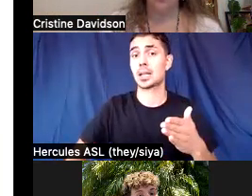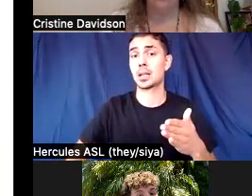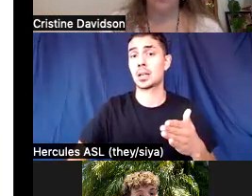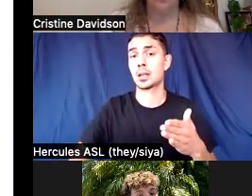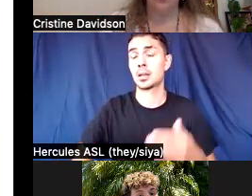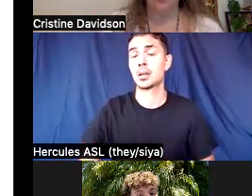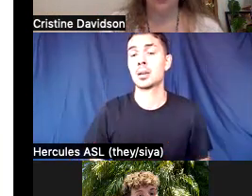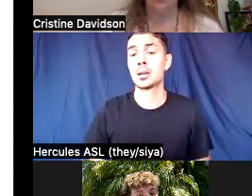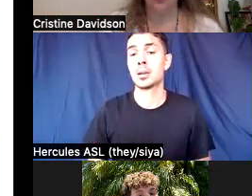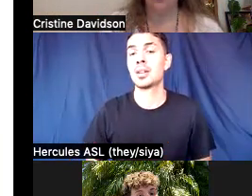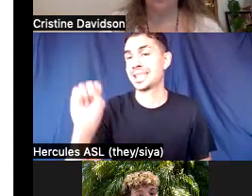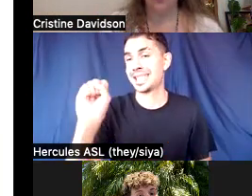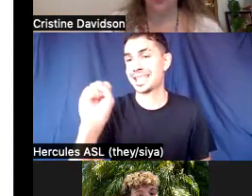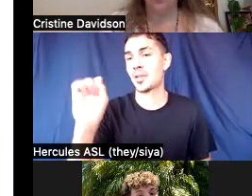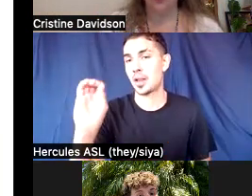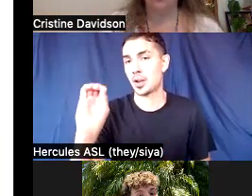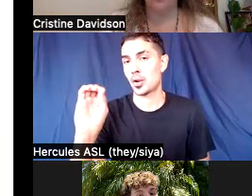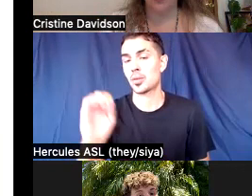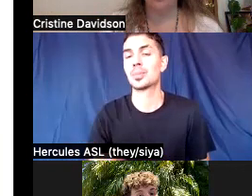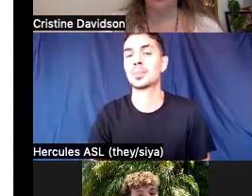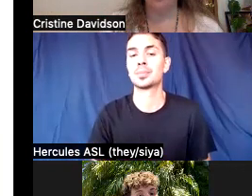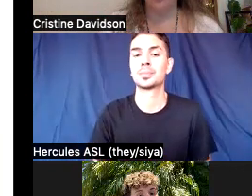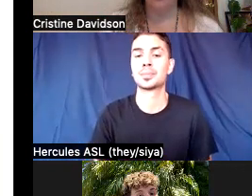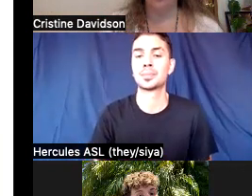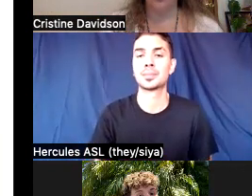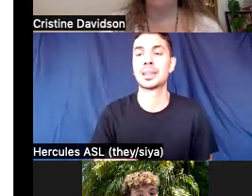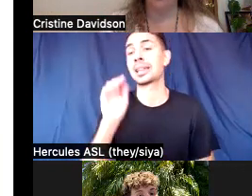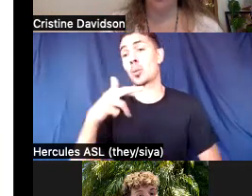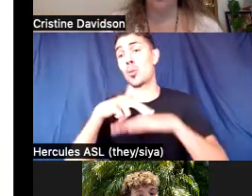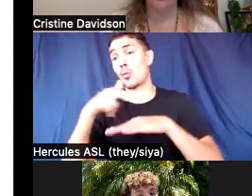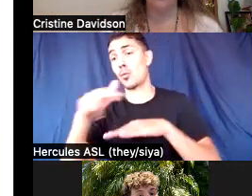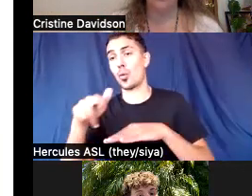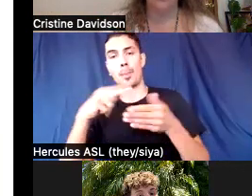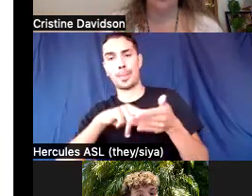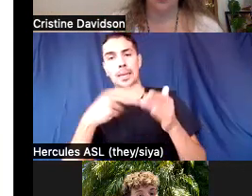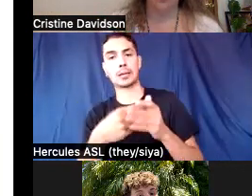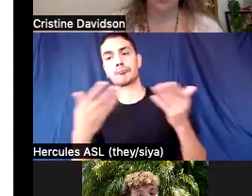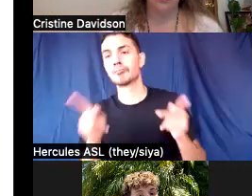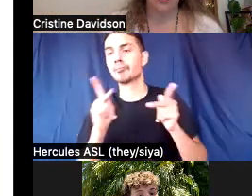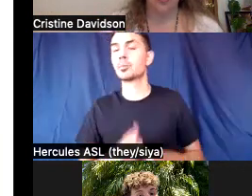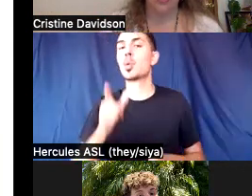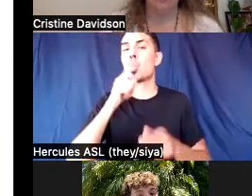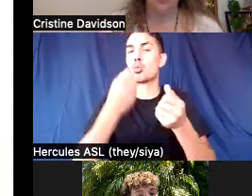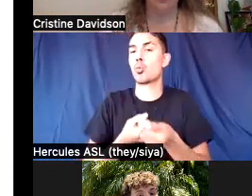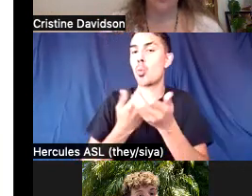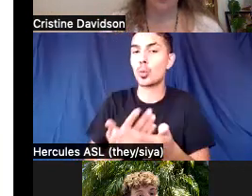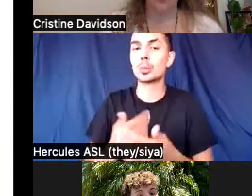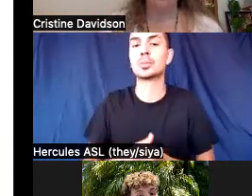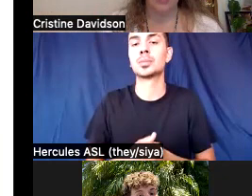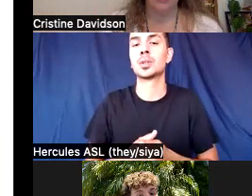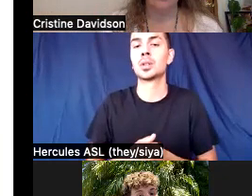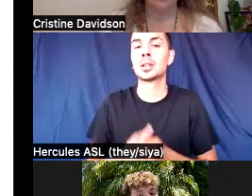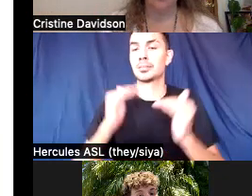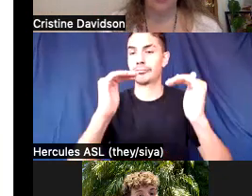So the word offender can be used to refer to the person responsible for perpetrating forced, unwanted sexual activity